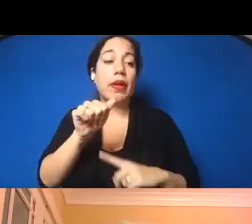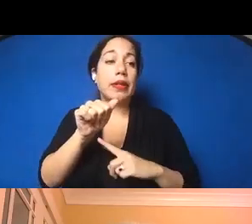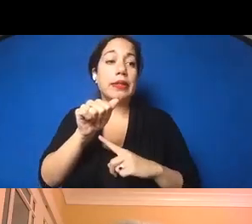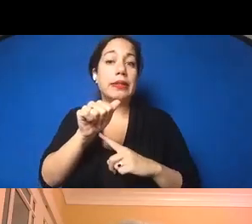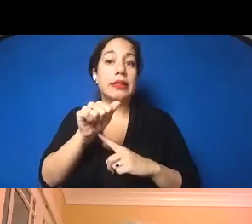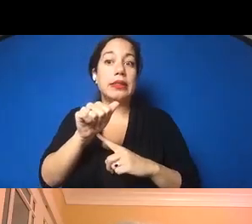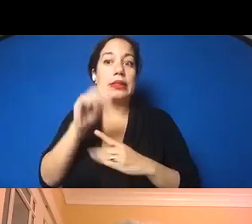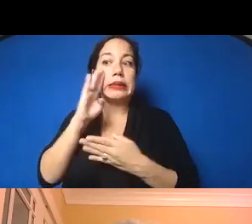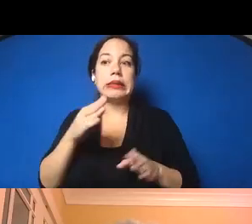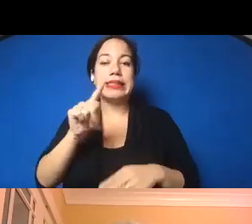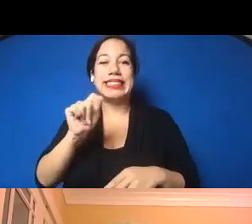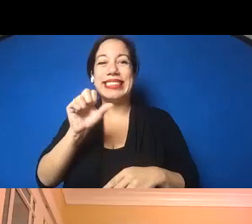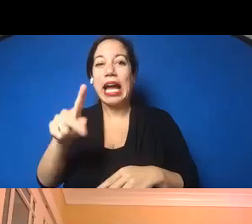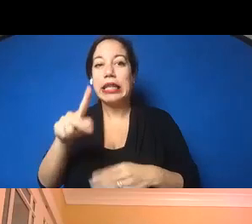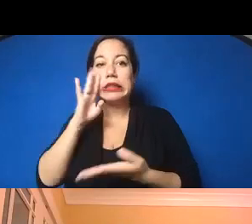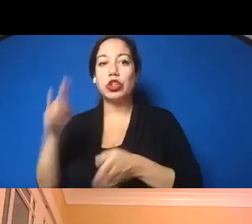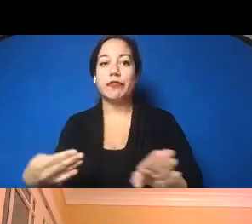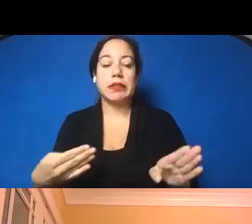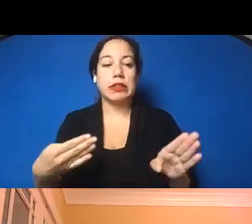task shifting their